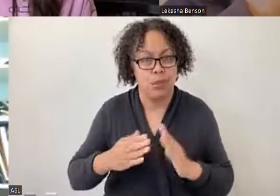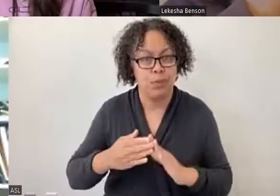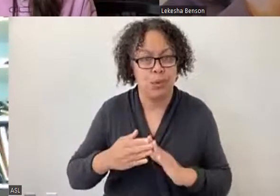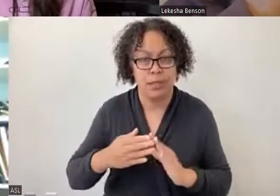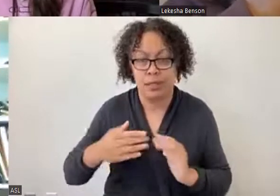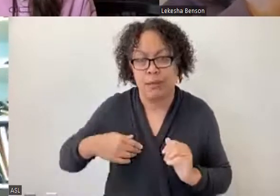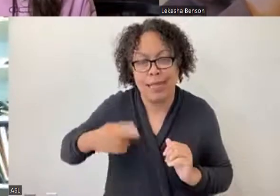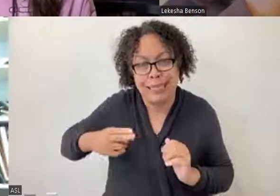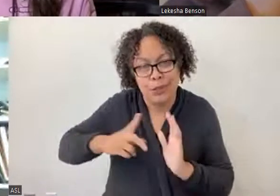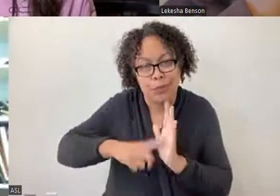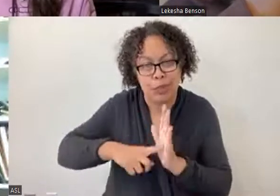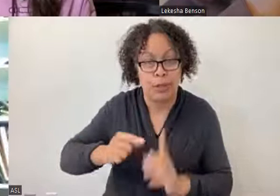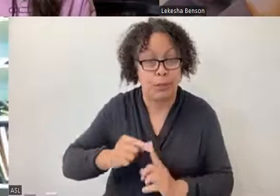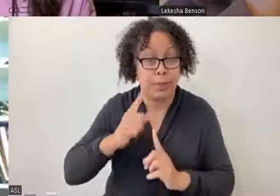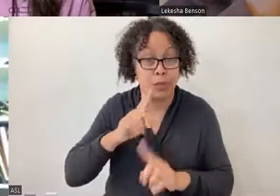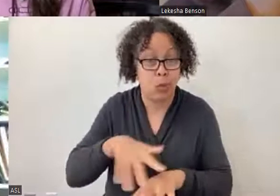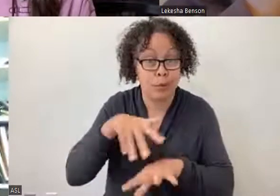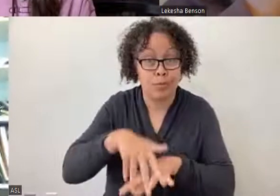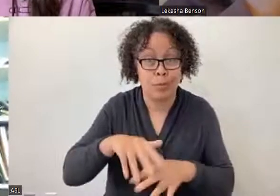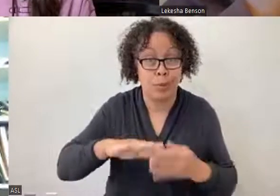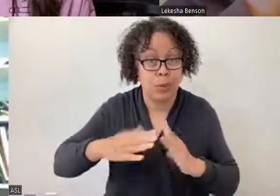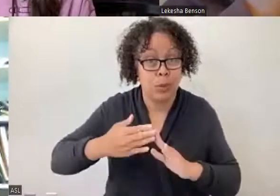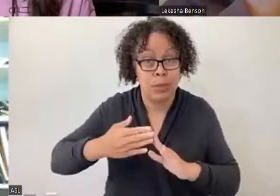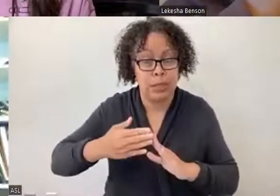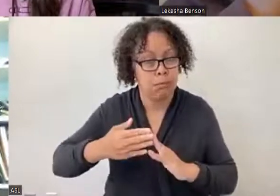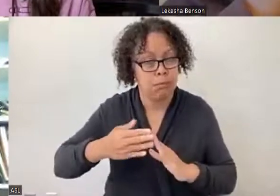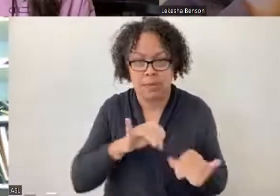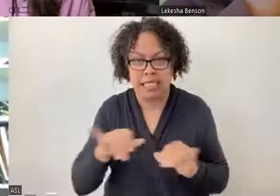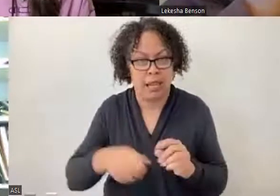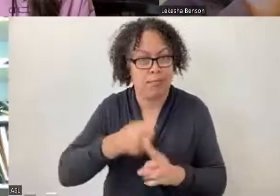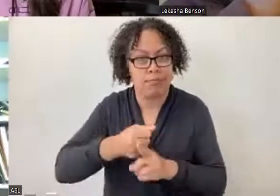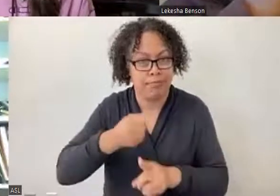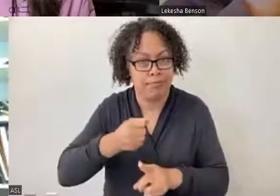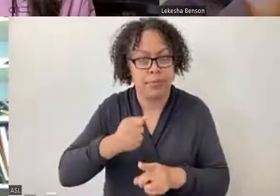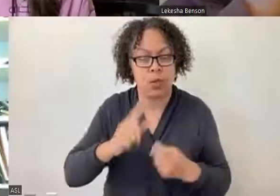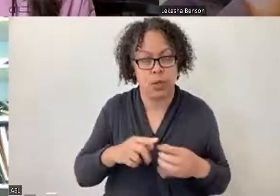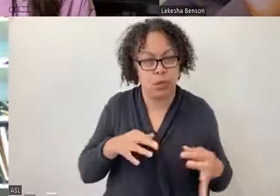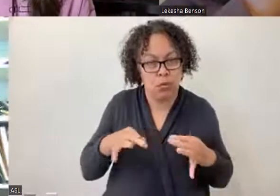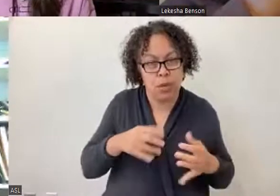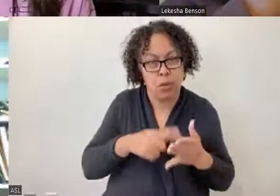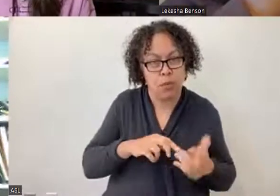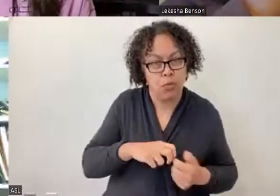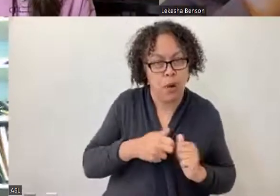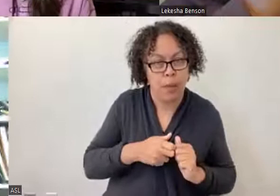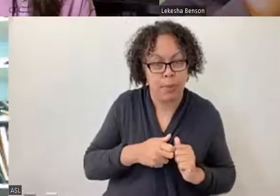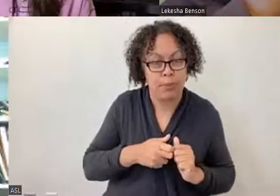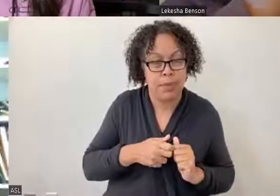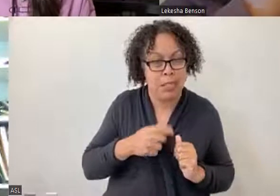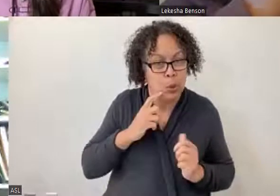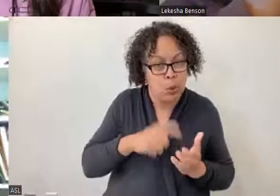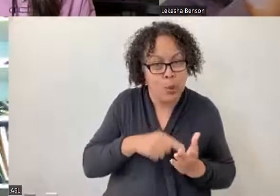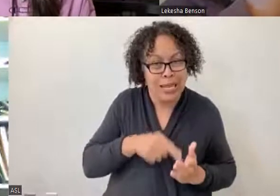research, particularly with Native American communities, that has had that effect, where by describing problems, that's made it seem like all